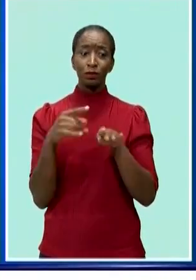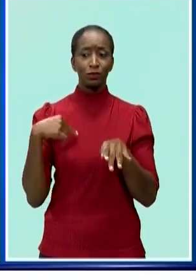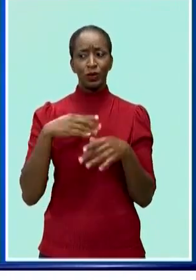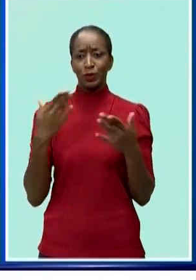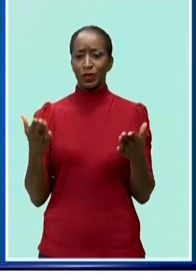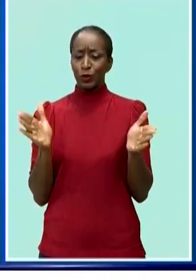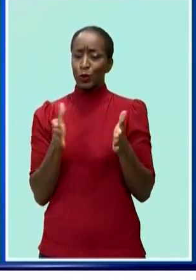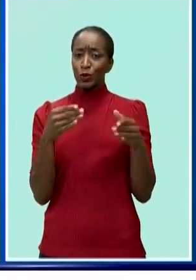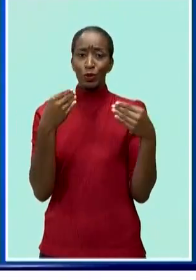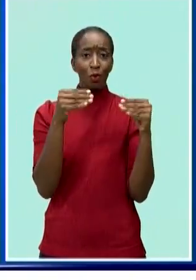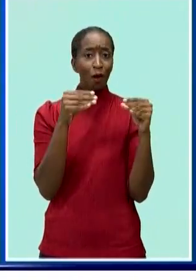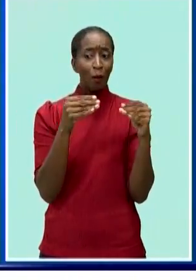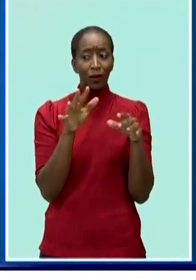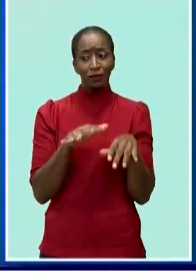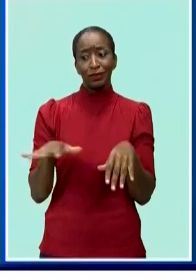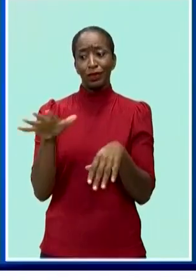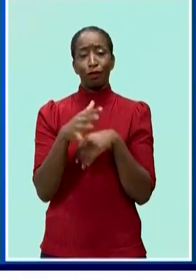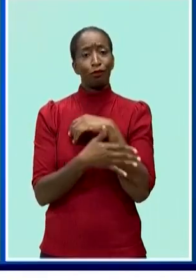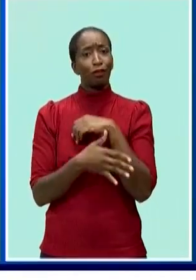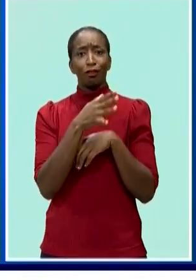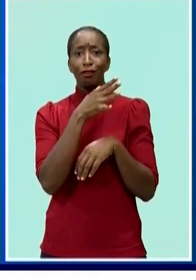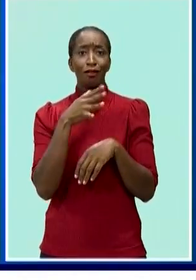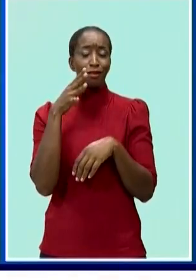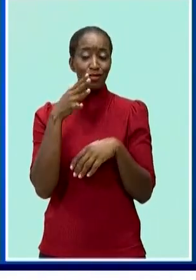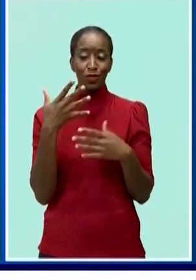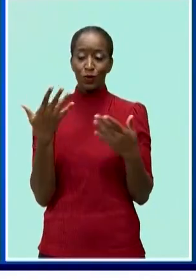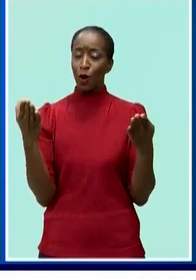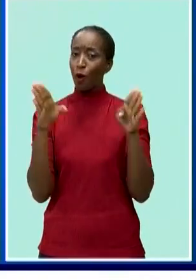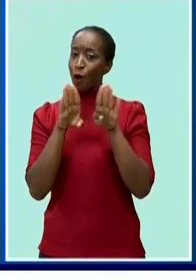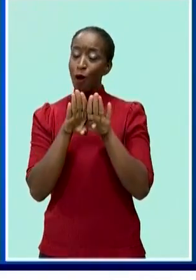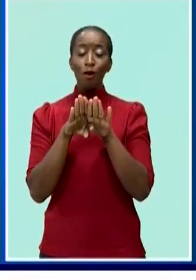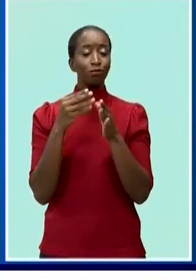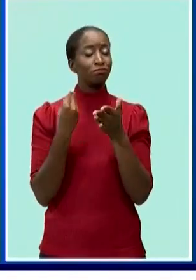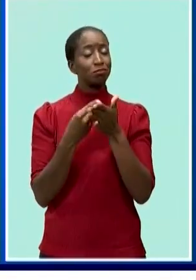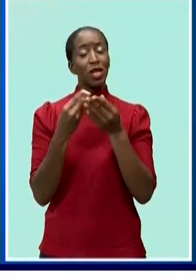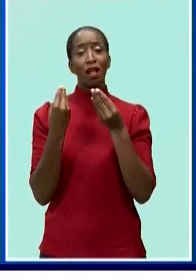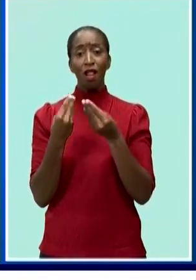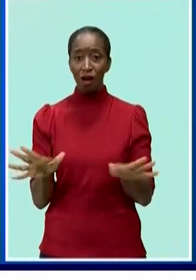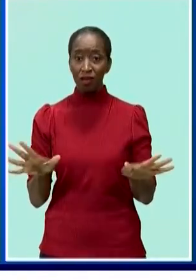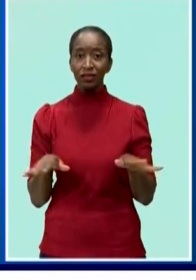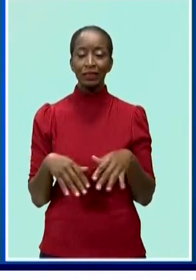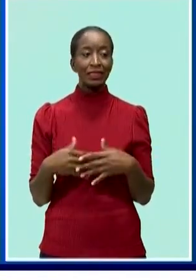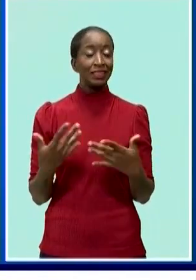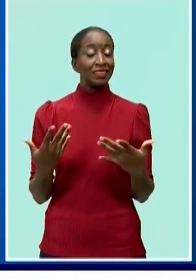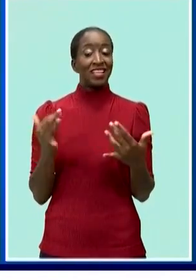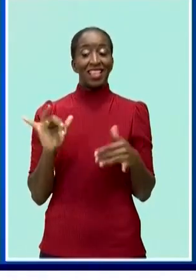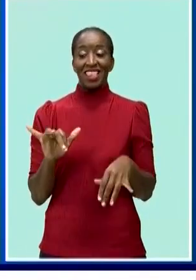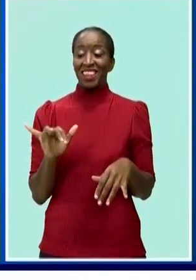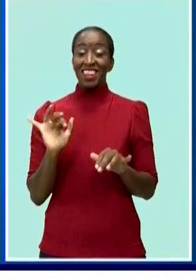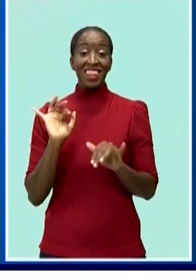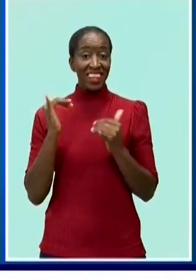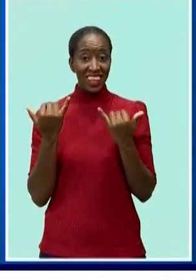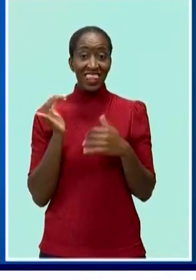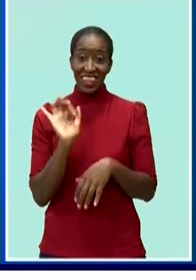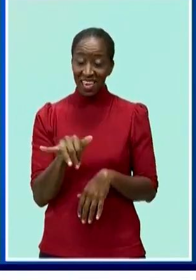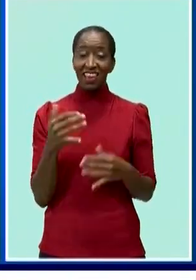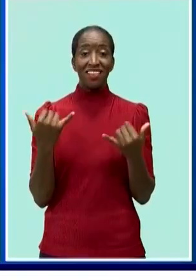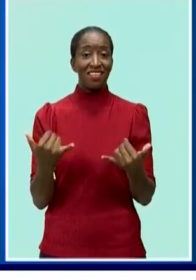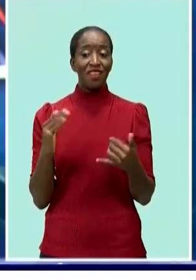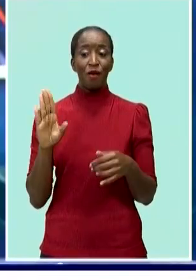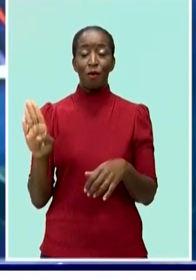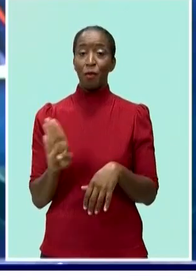we close is a significant loss to the business. But these, I guess, are the challenges of being in business in today's